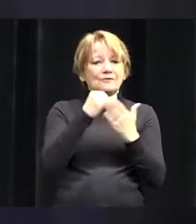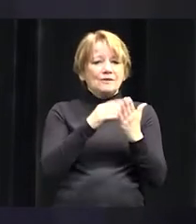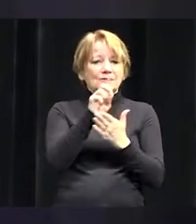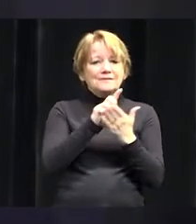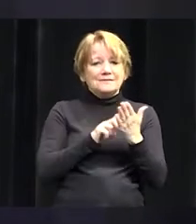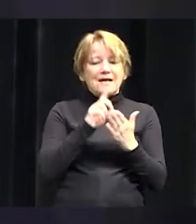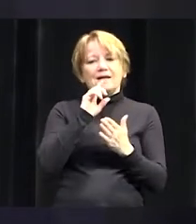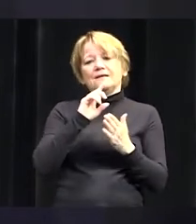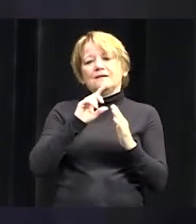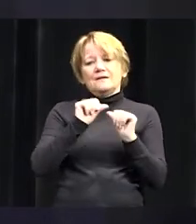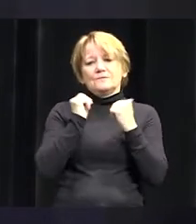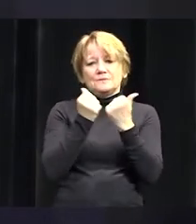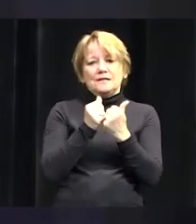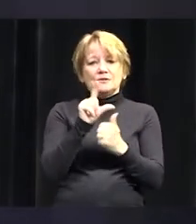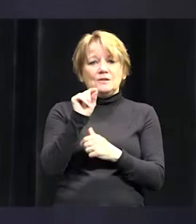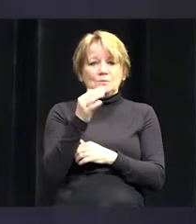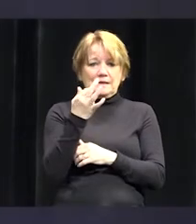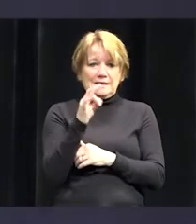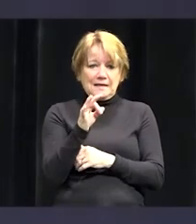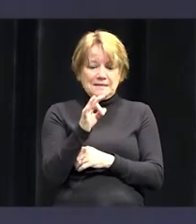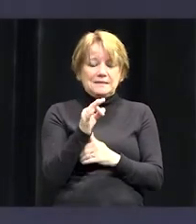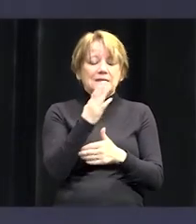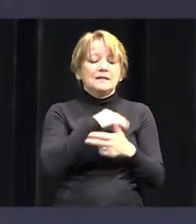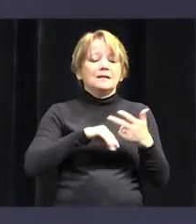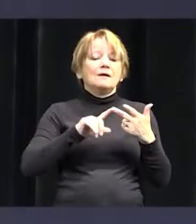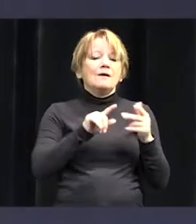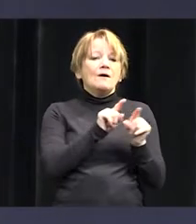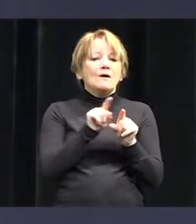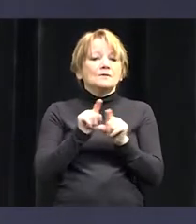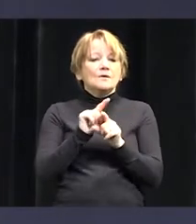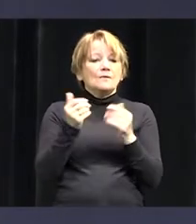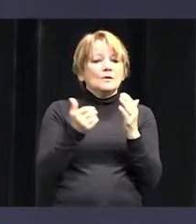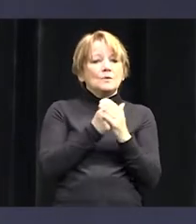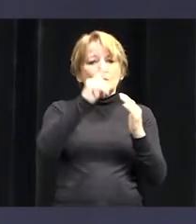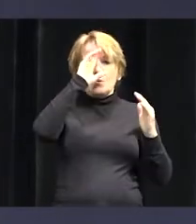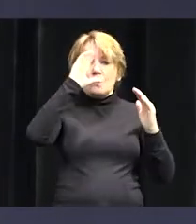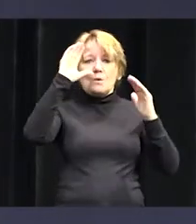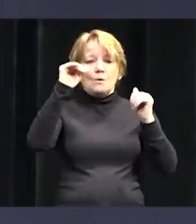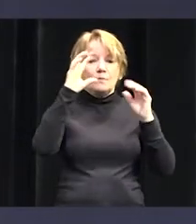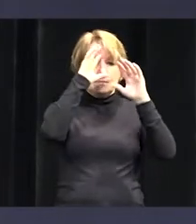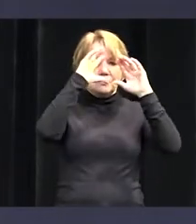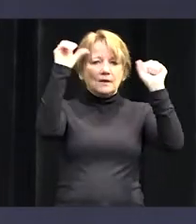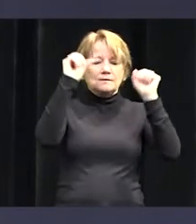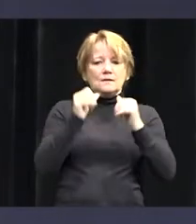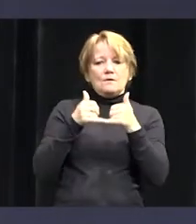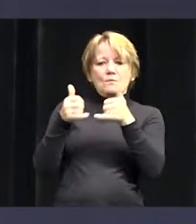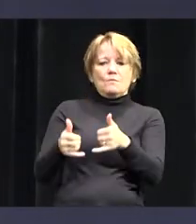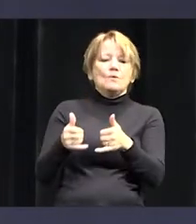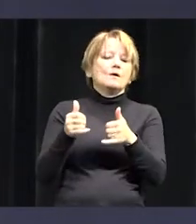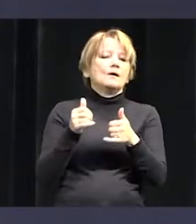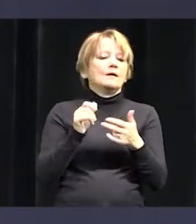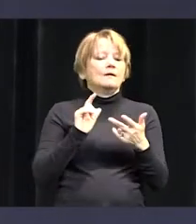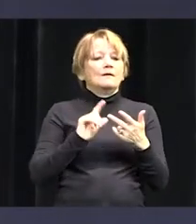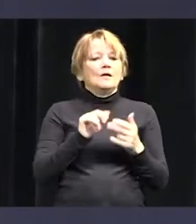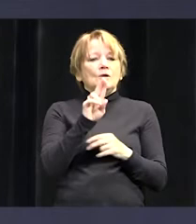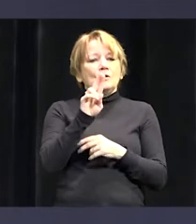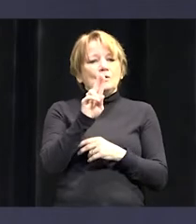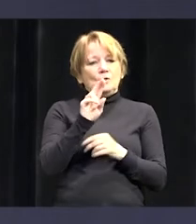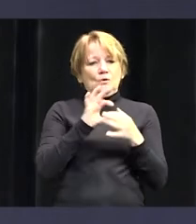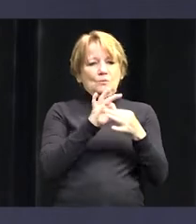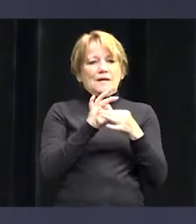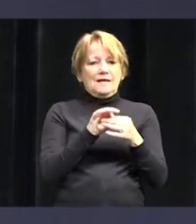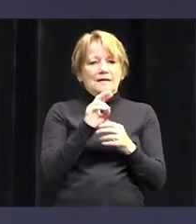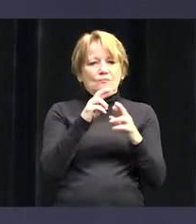association in 2019 as well as the new hope's president award presented by the